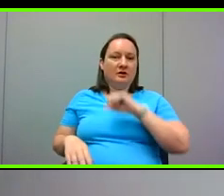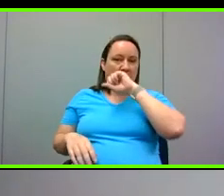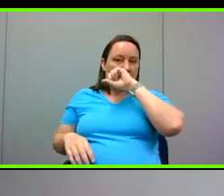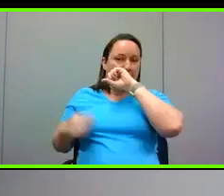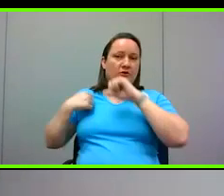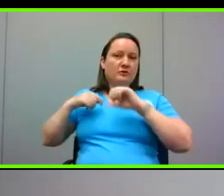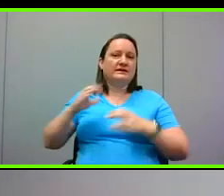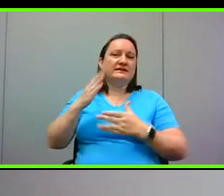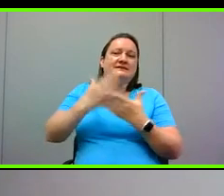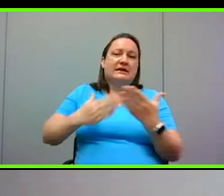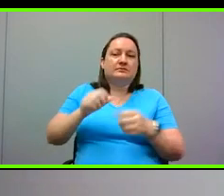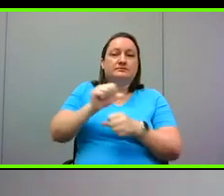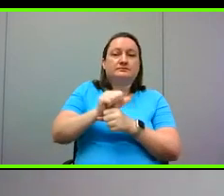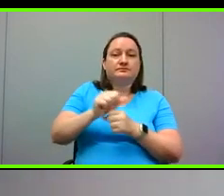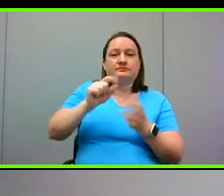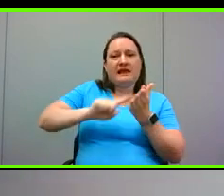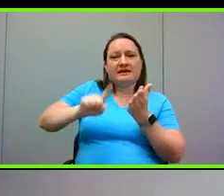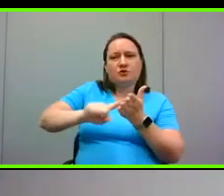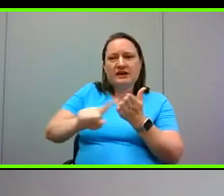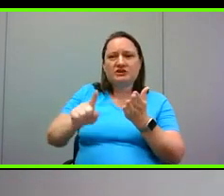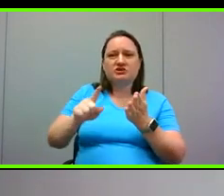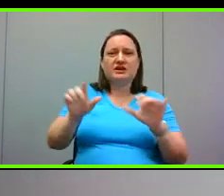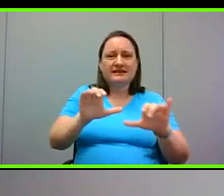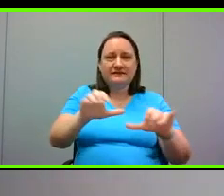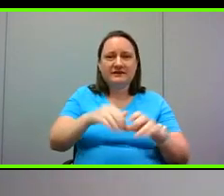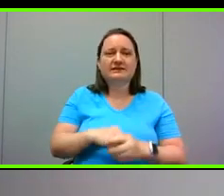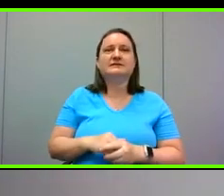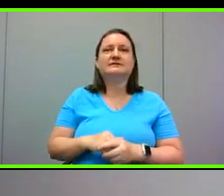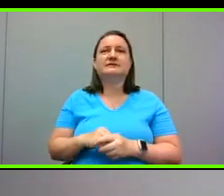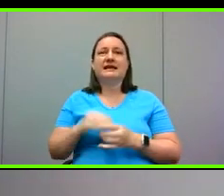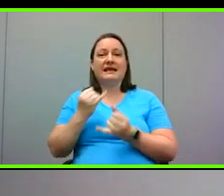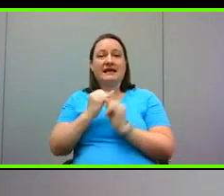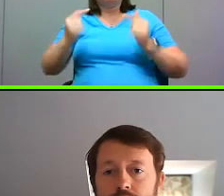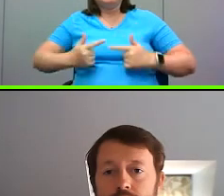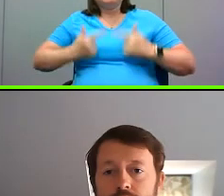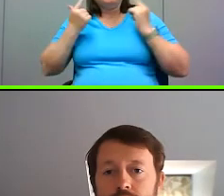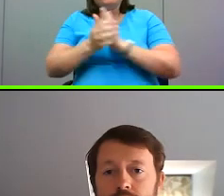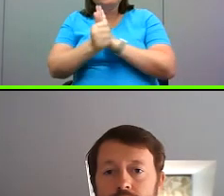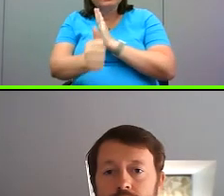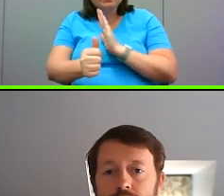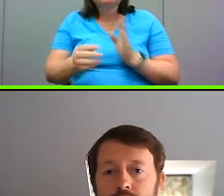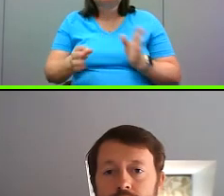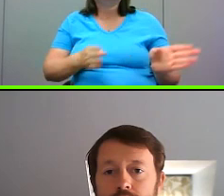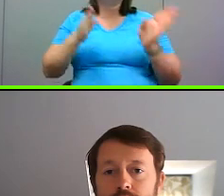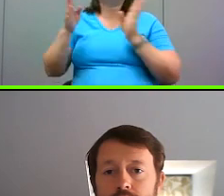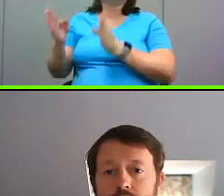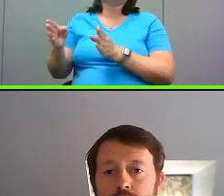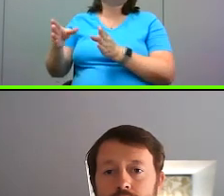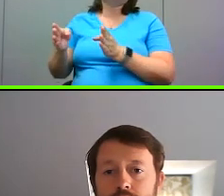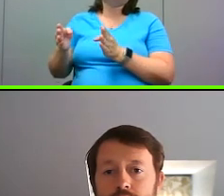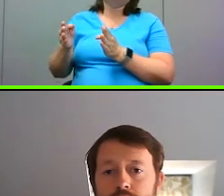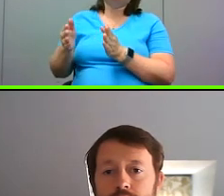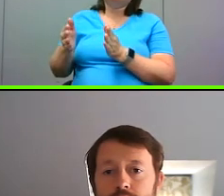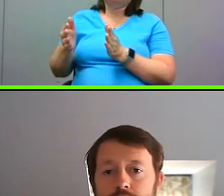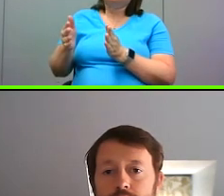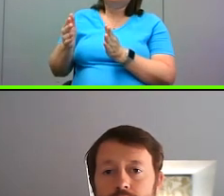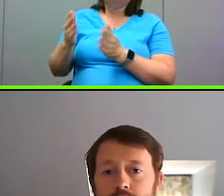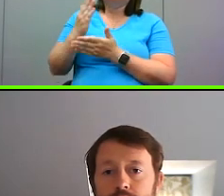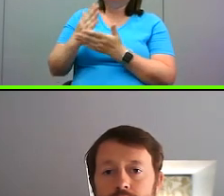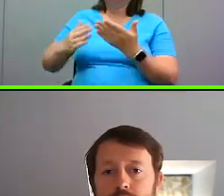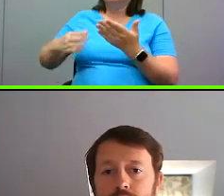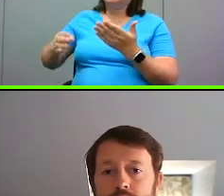exploration, self-advocacy, independent living skills, about social distancing, and some of the